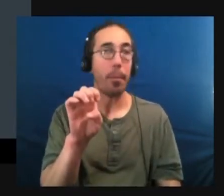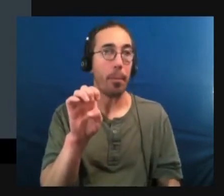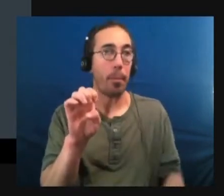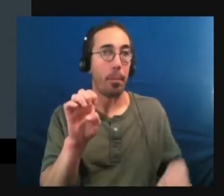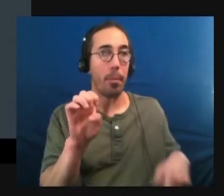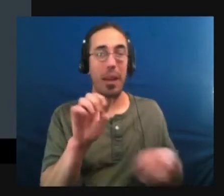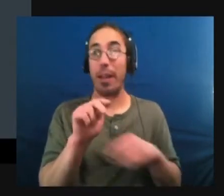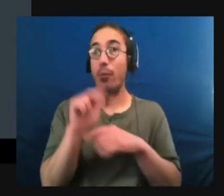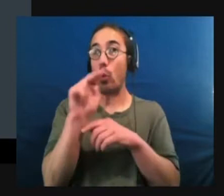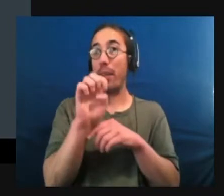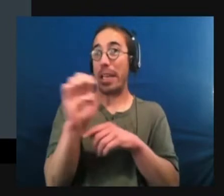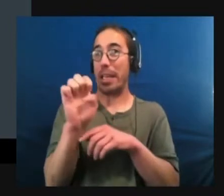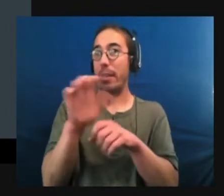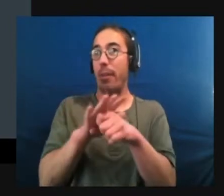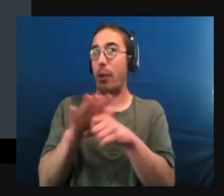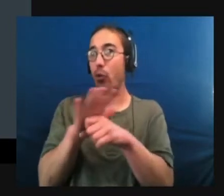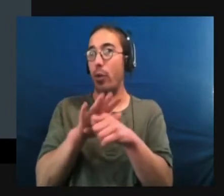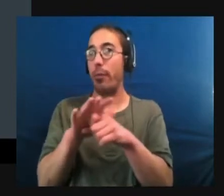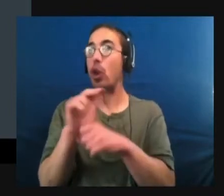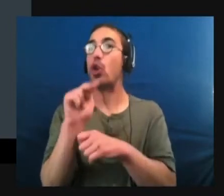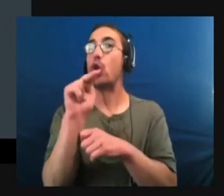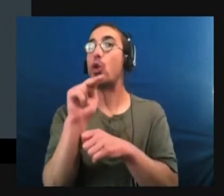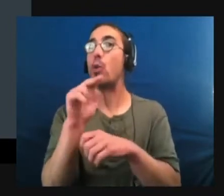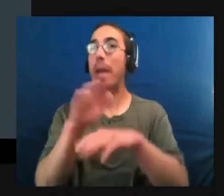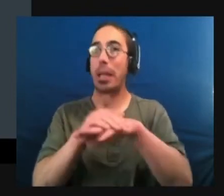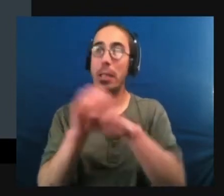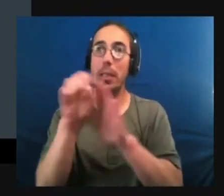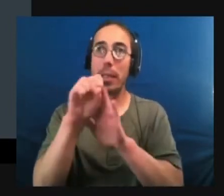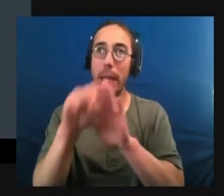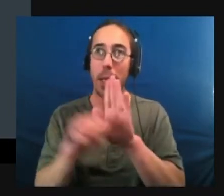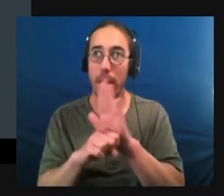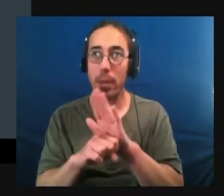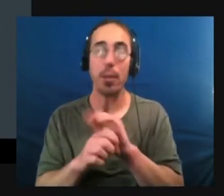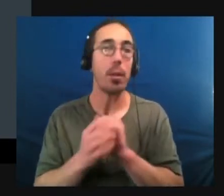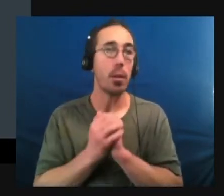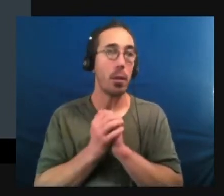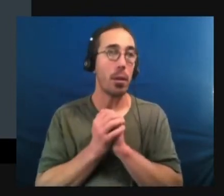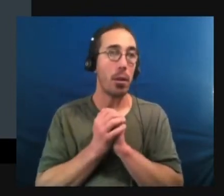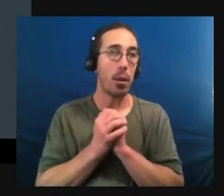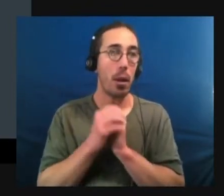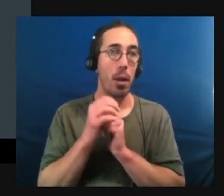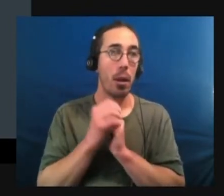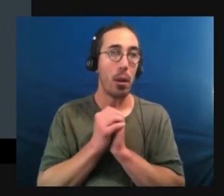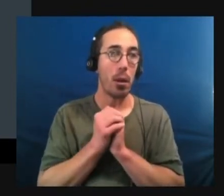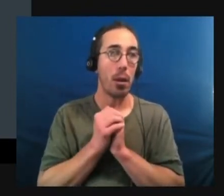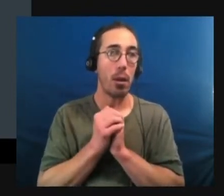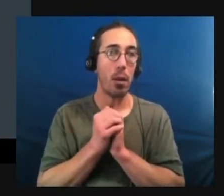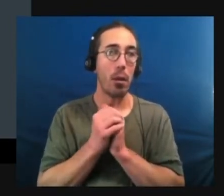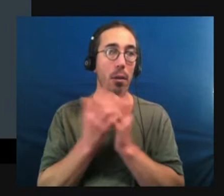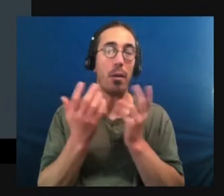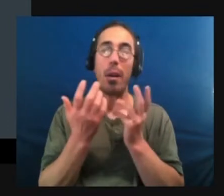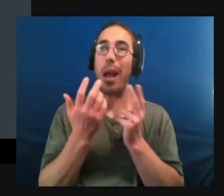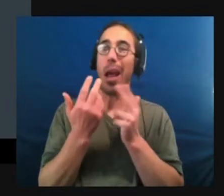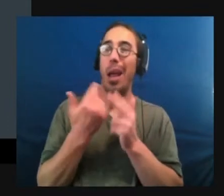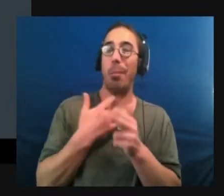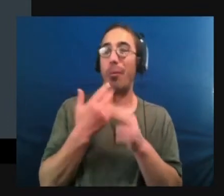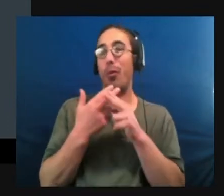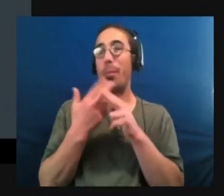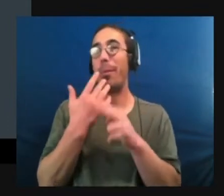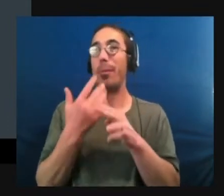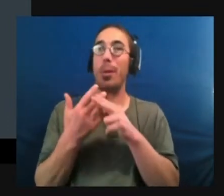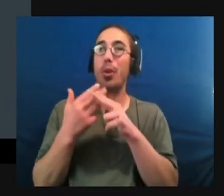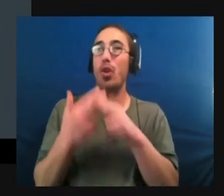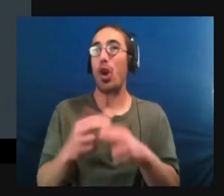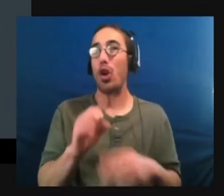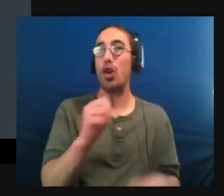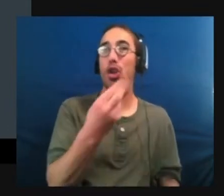northeast of New England. My pronouns are she and they.